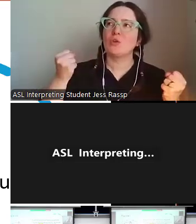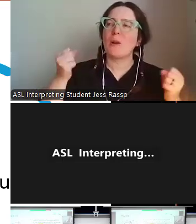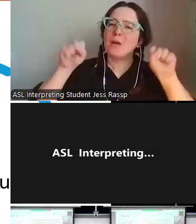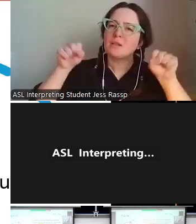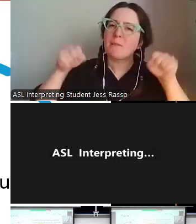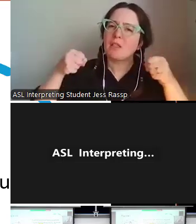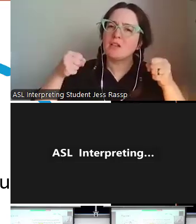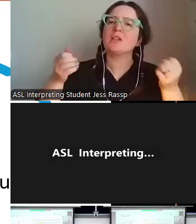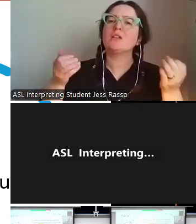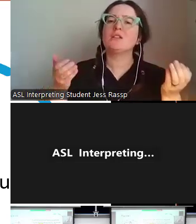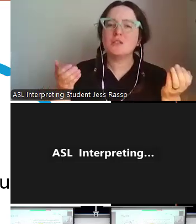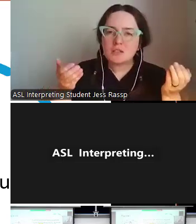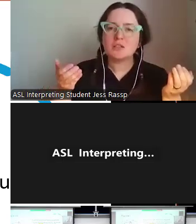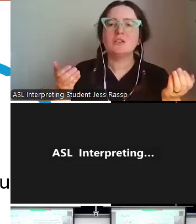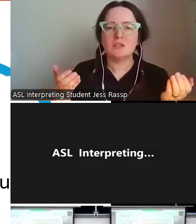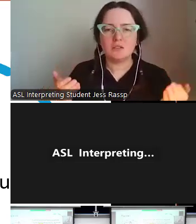think it's